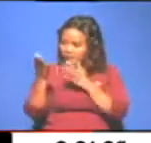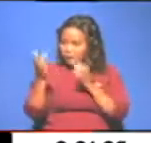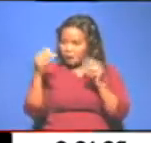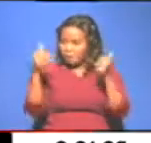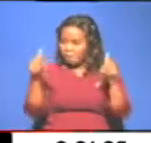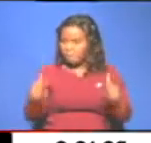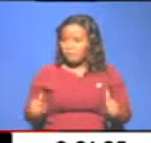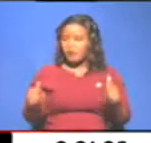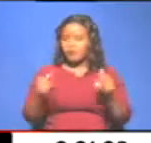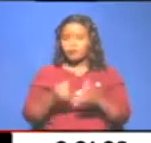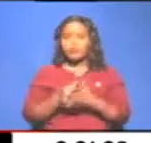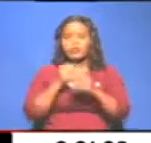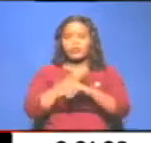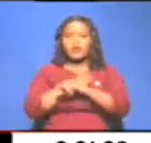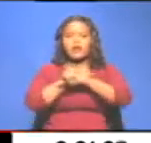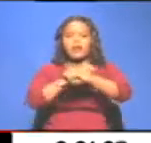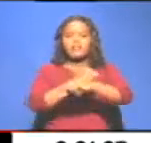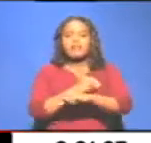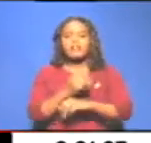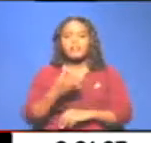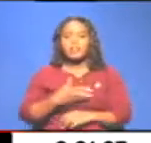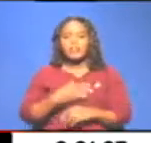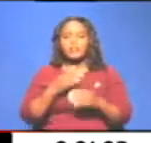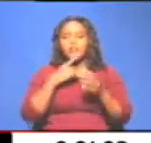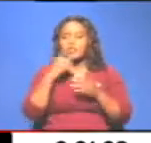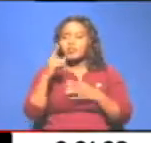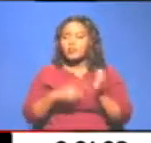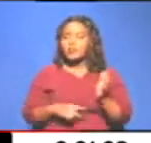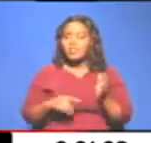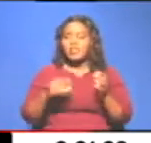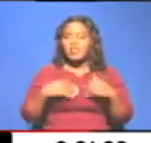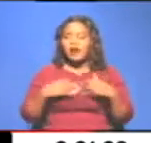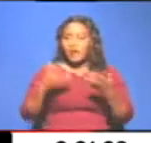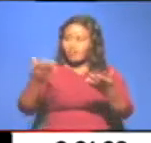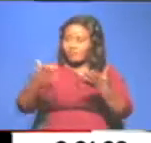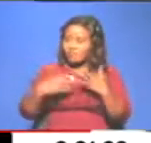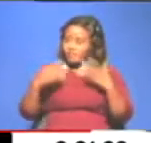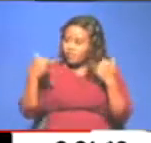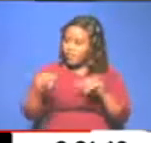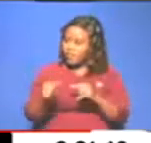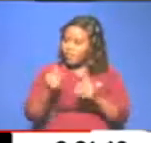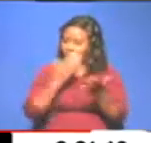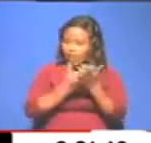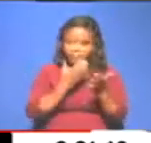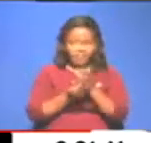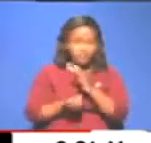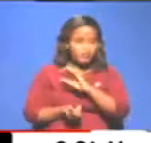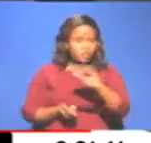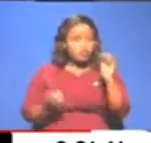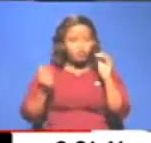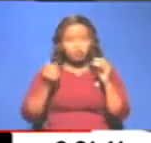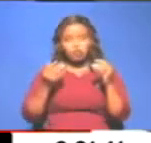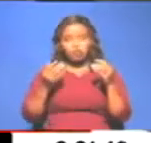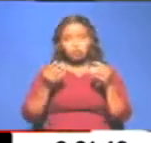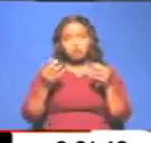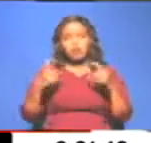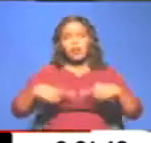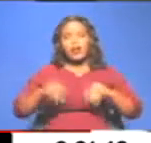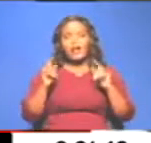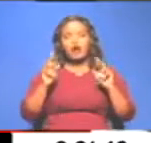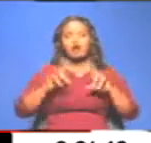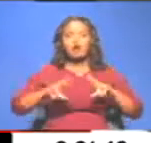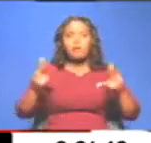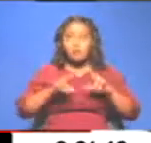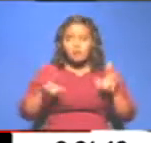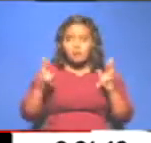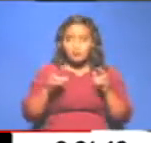The defense counsel told the court that they hadn't received documentary evidence to allow them prepare for trial. The court directed the matter be